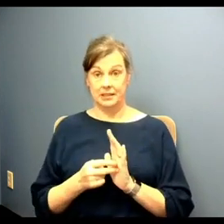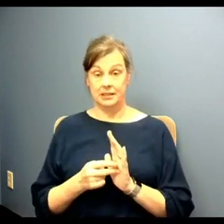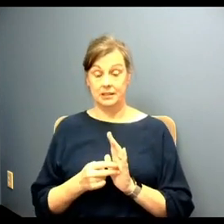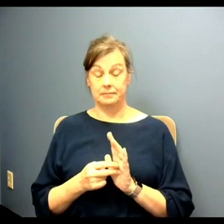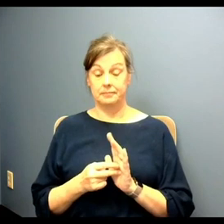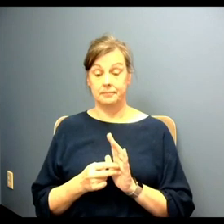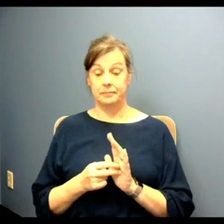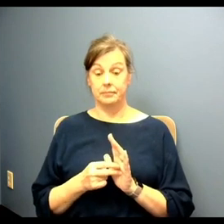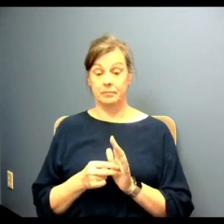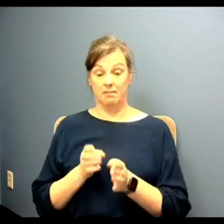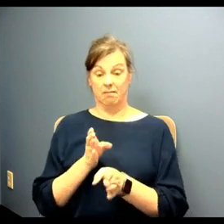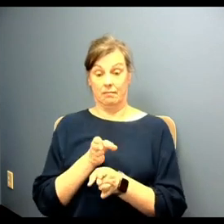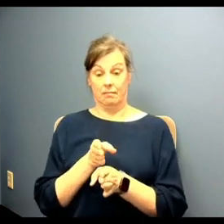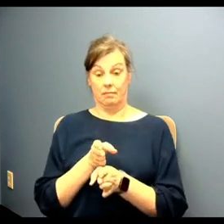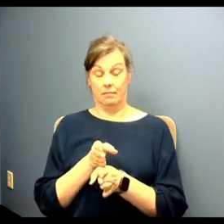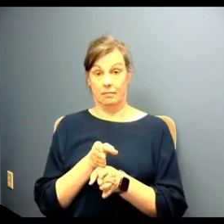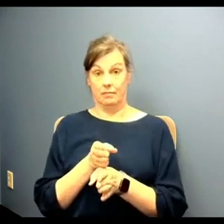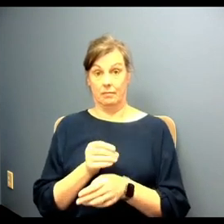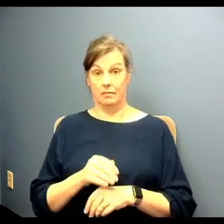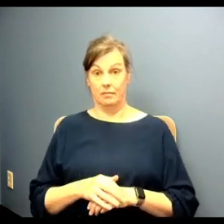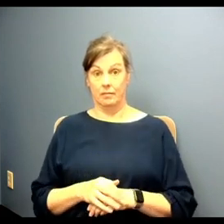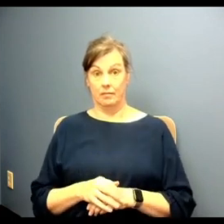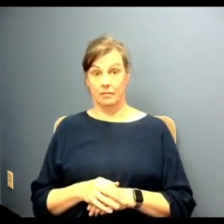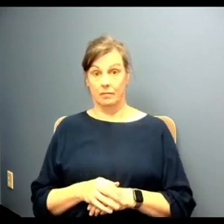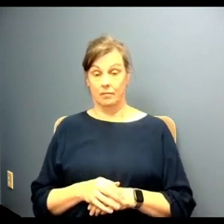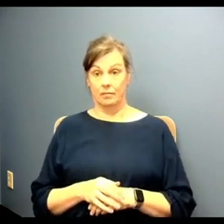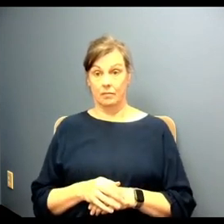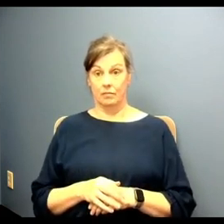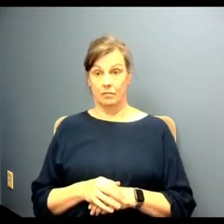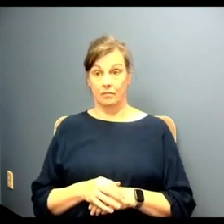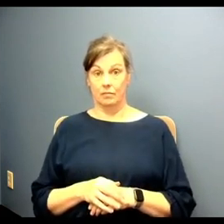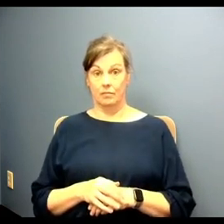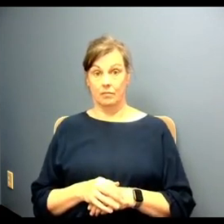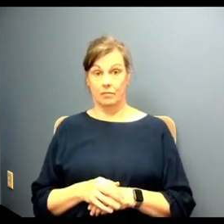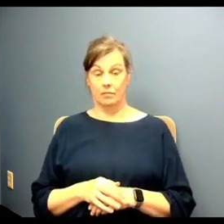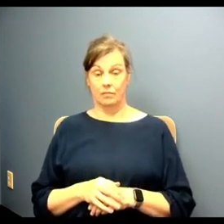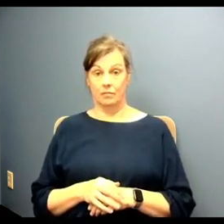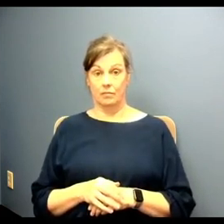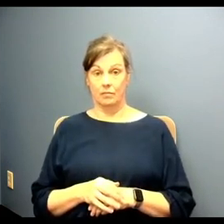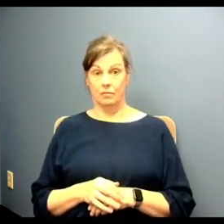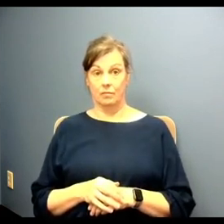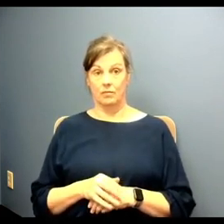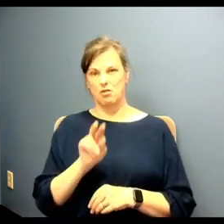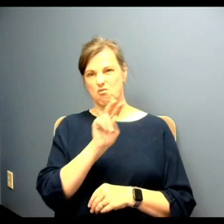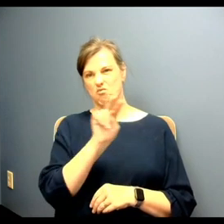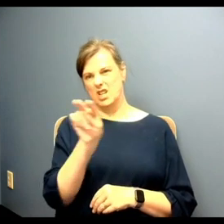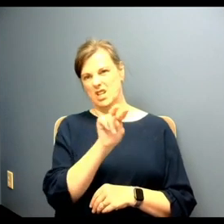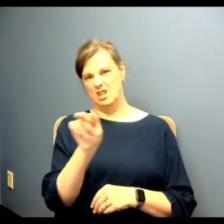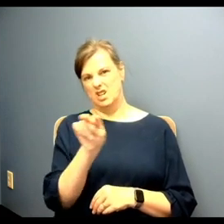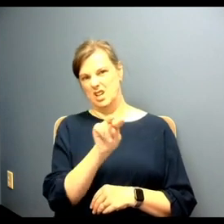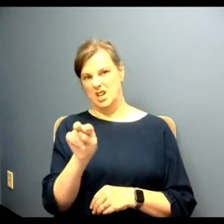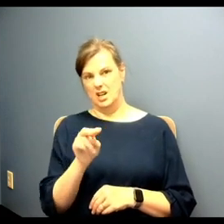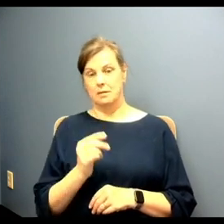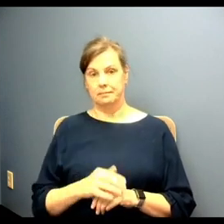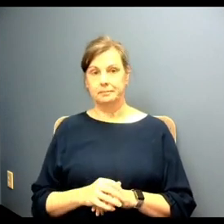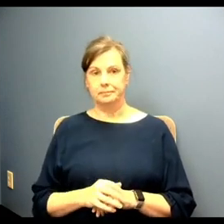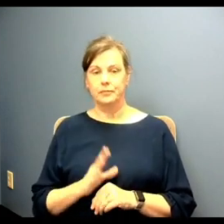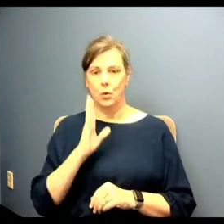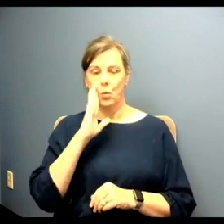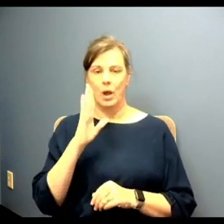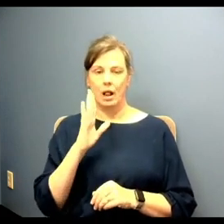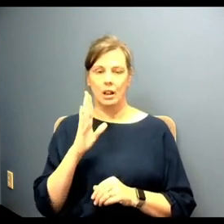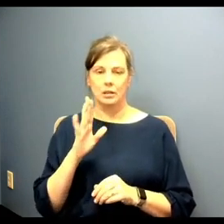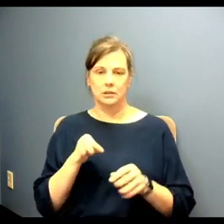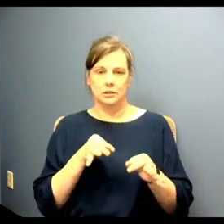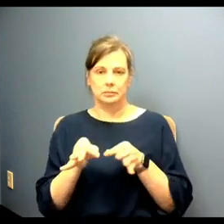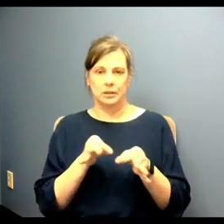to the other side and self-selects in a way that adversely affects the party on the other side of the market. We'll go through an